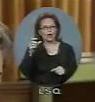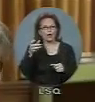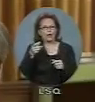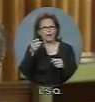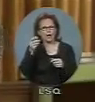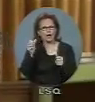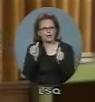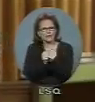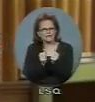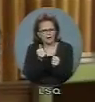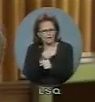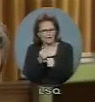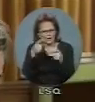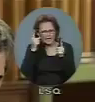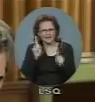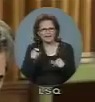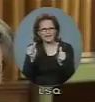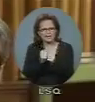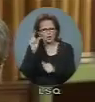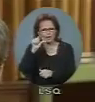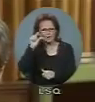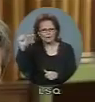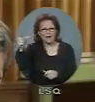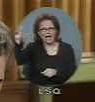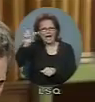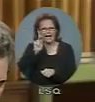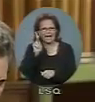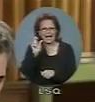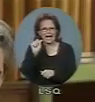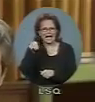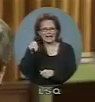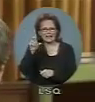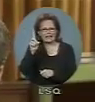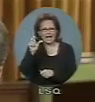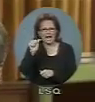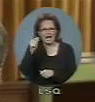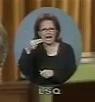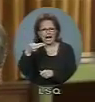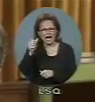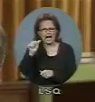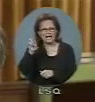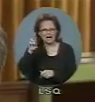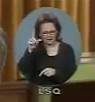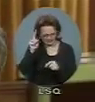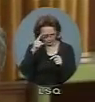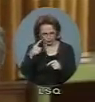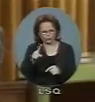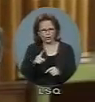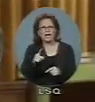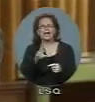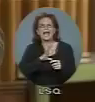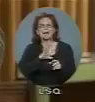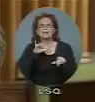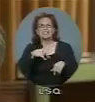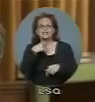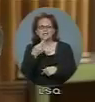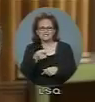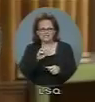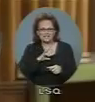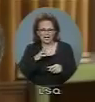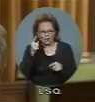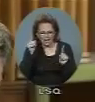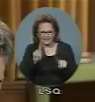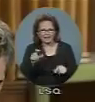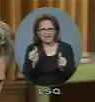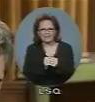statement saying the arrangement was actually with the NDS, an intelligence police accused of torture in the Foreign Affairs report released last week.